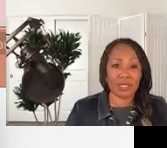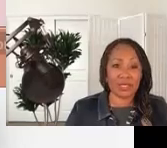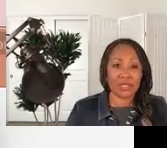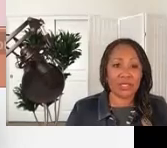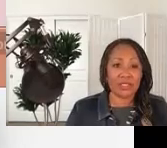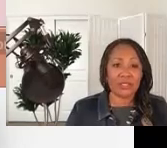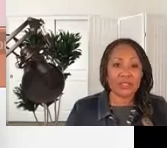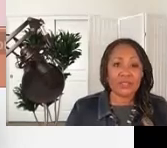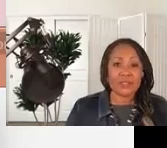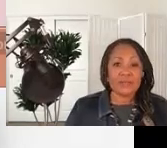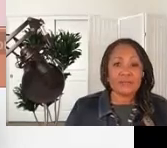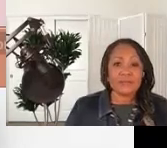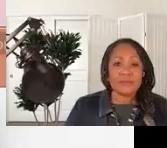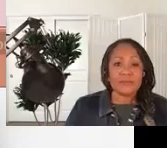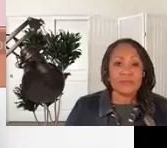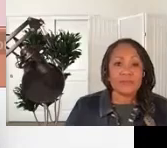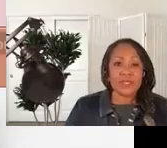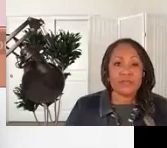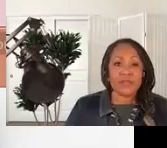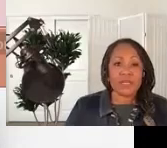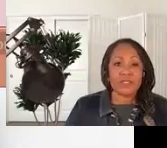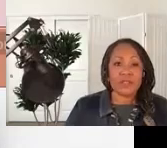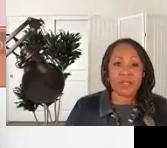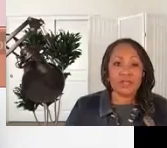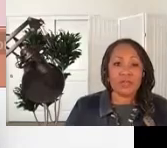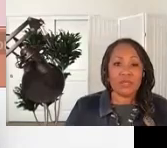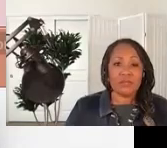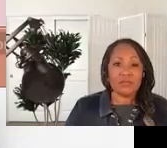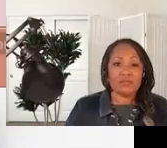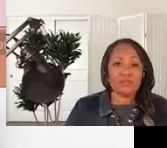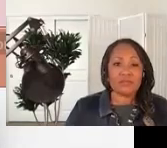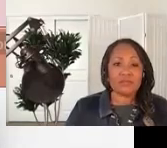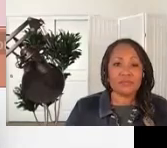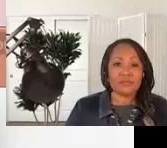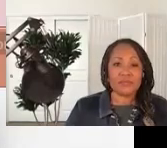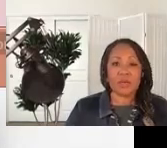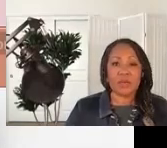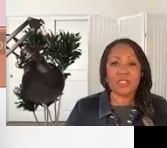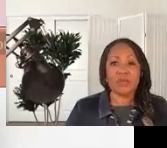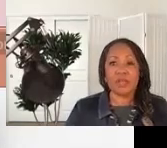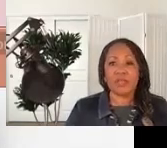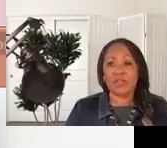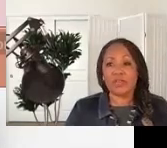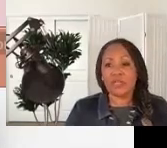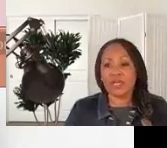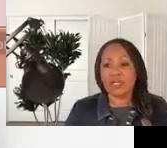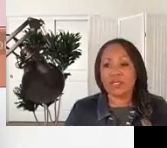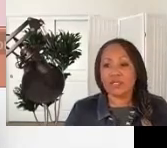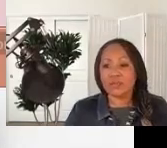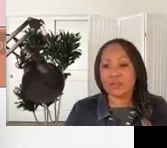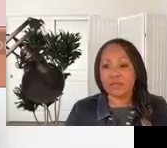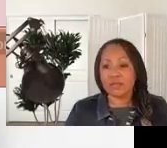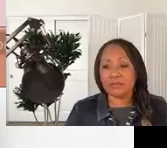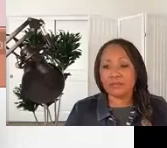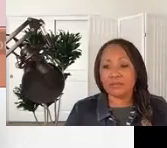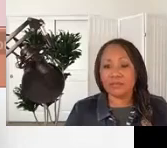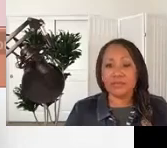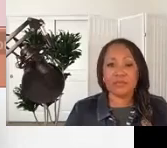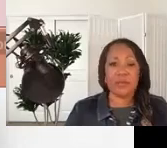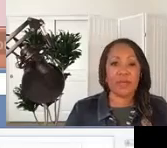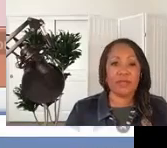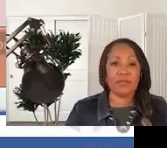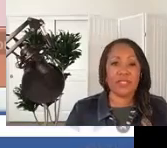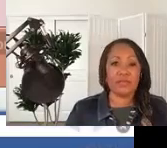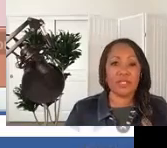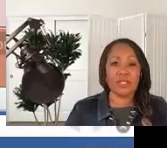on here. And if not, it's on the other one. No, I must have put it on the other doc. Excuse me.